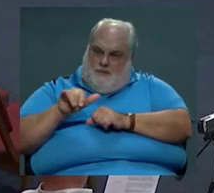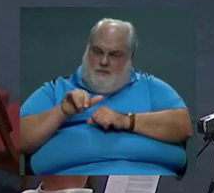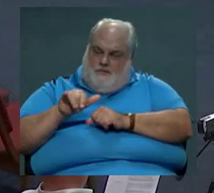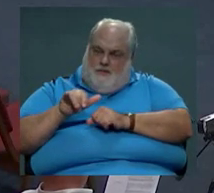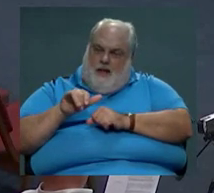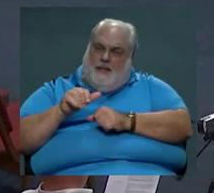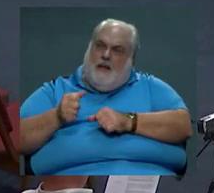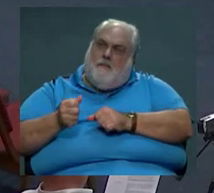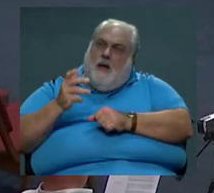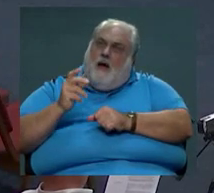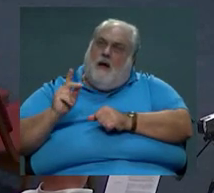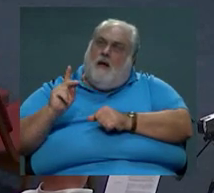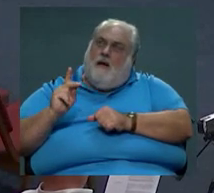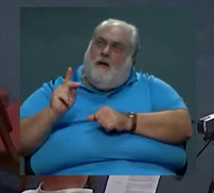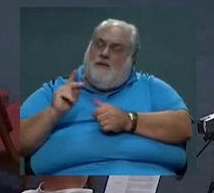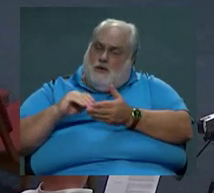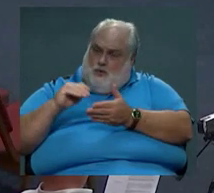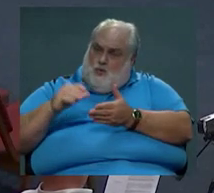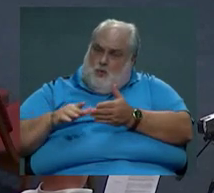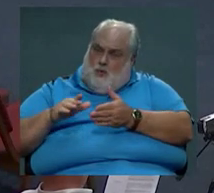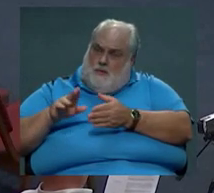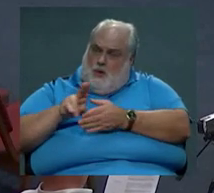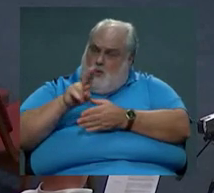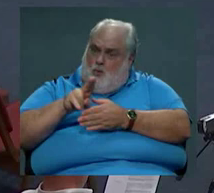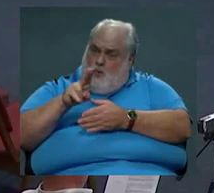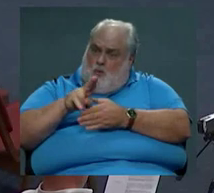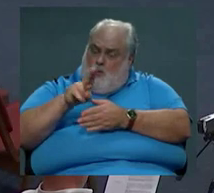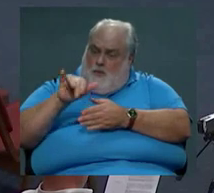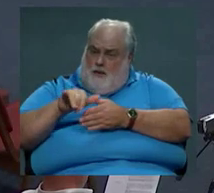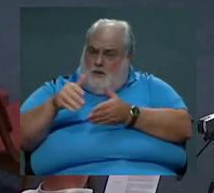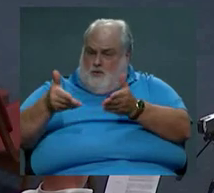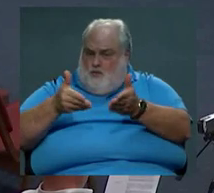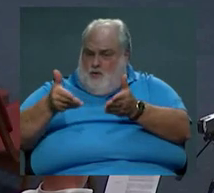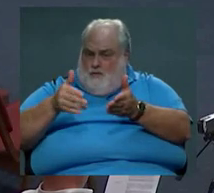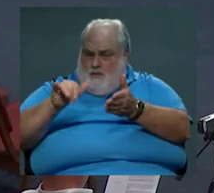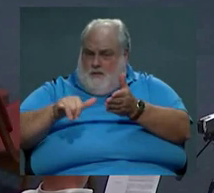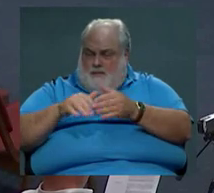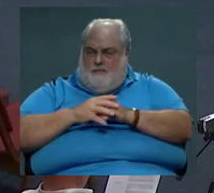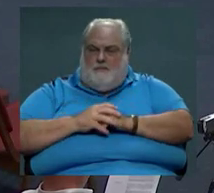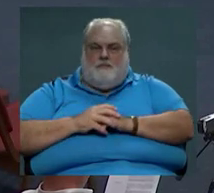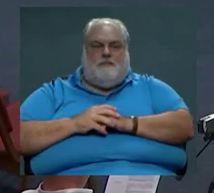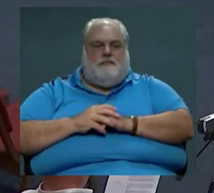and the amount of students who are served at this location.